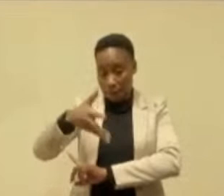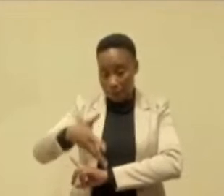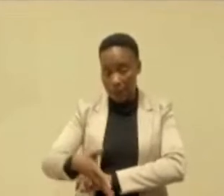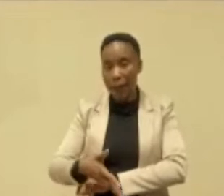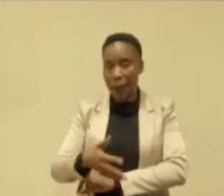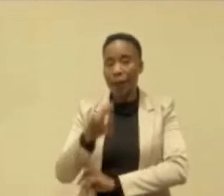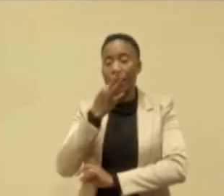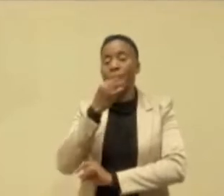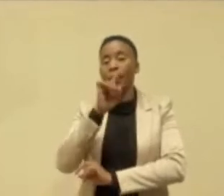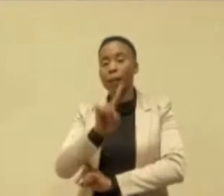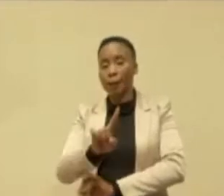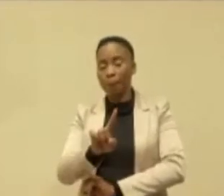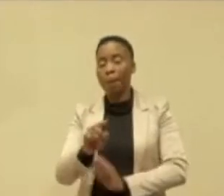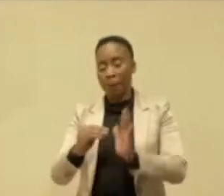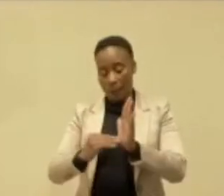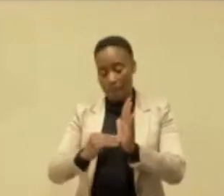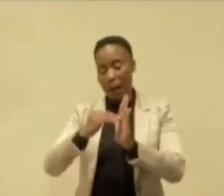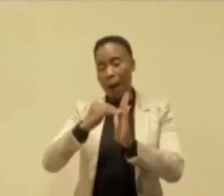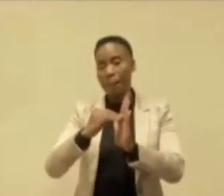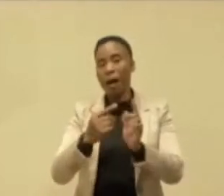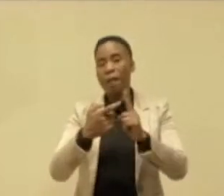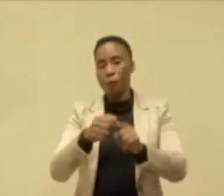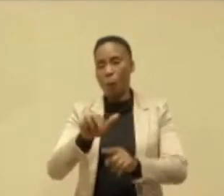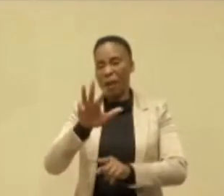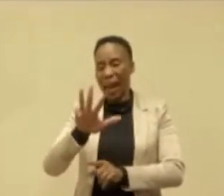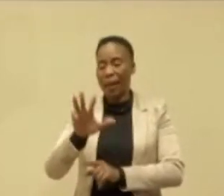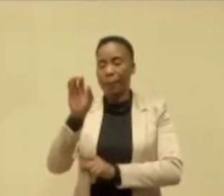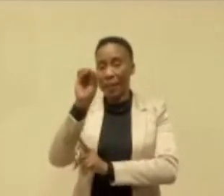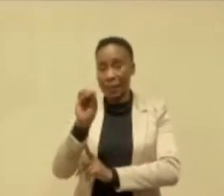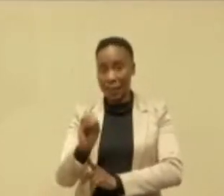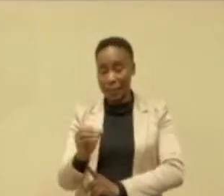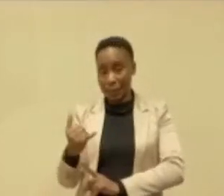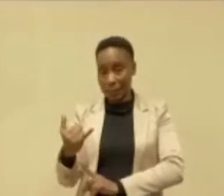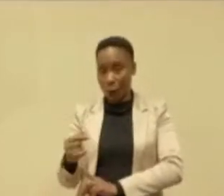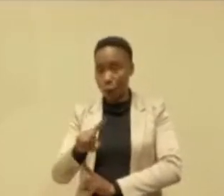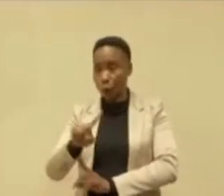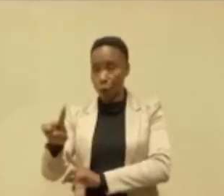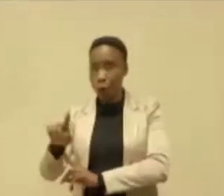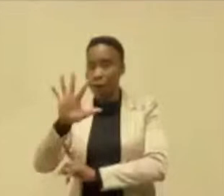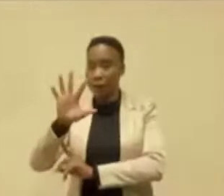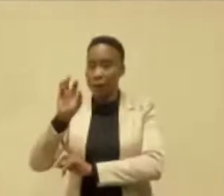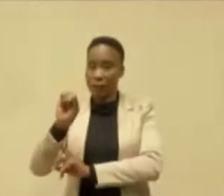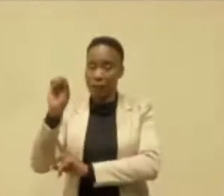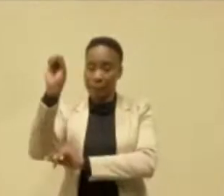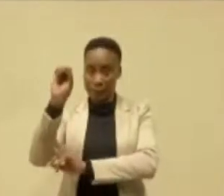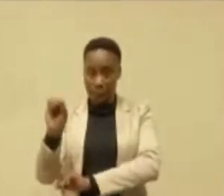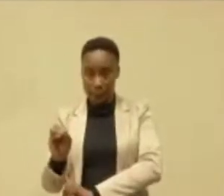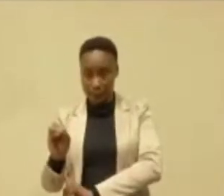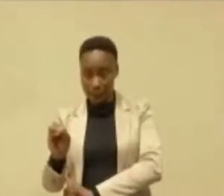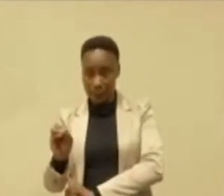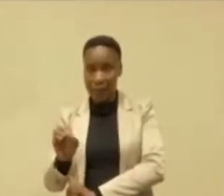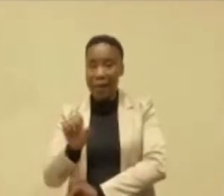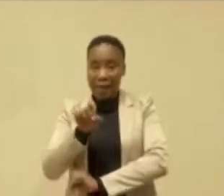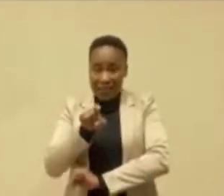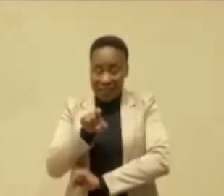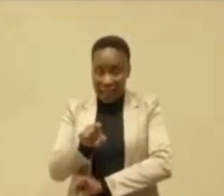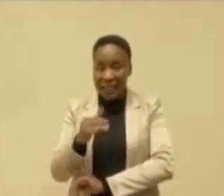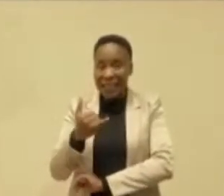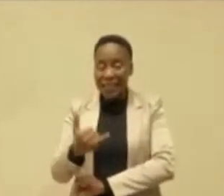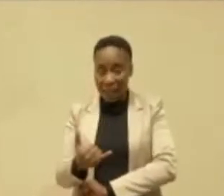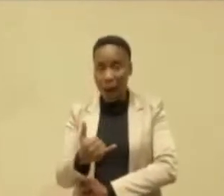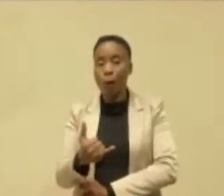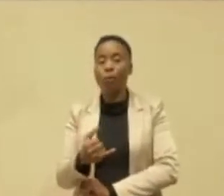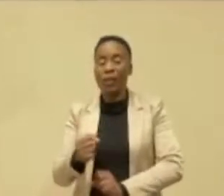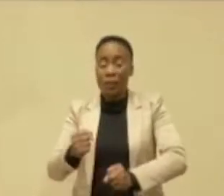we have increased from nine percent to 50 percent and that would then become the